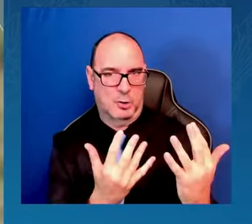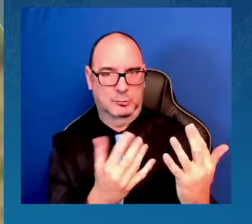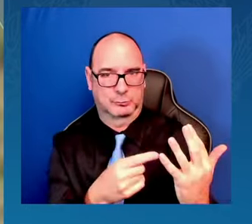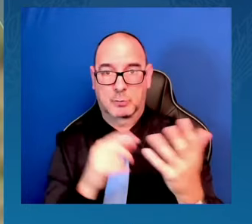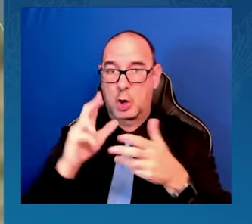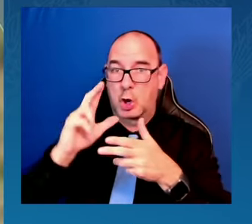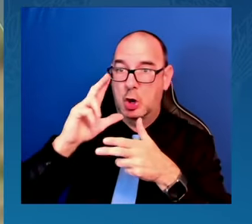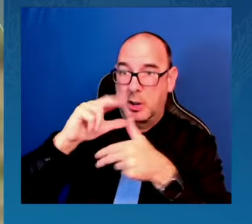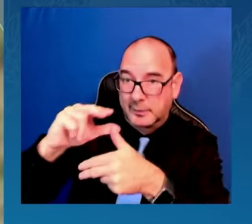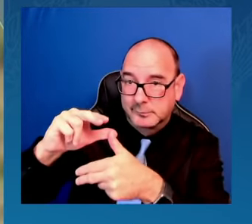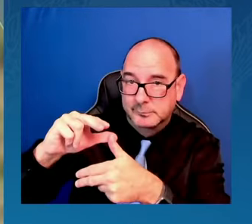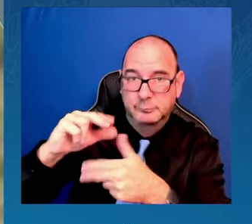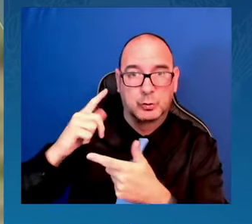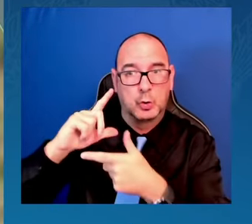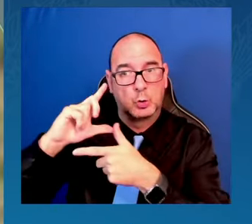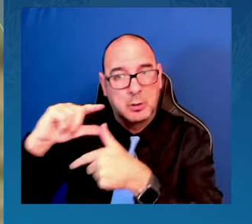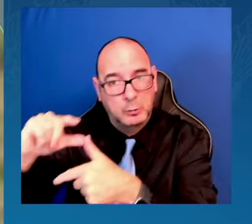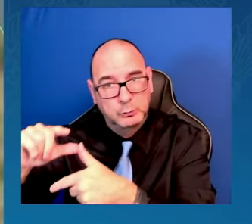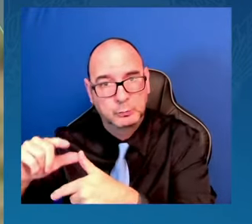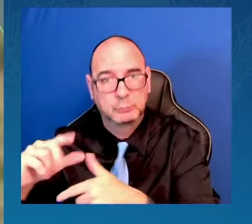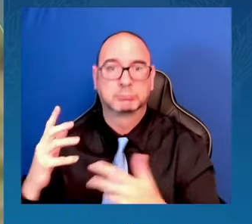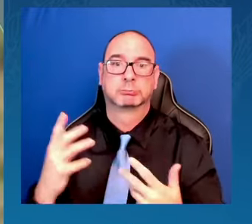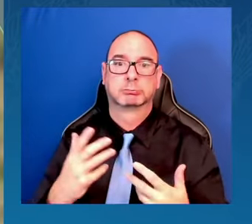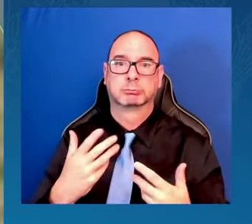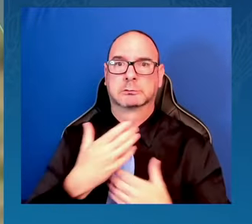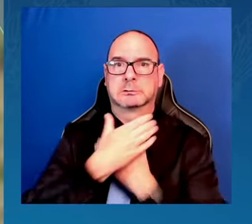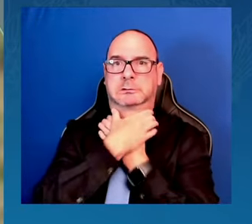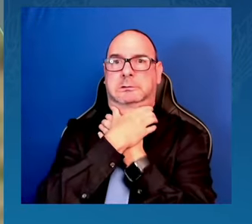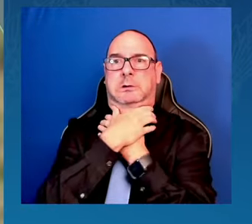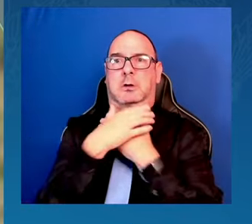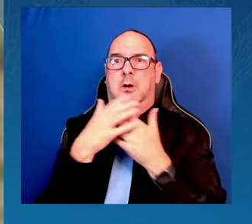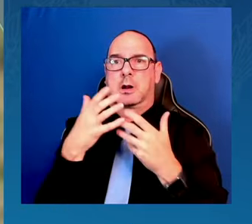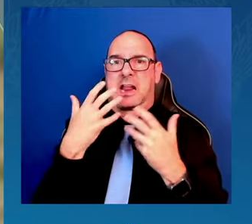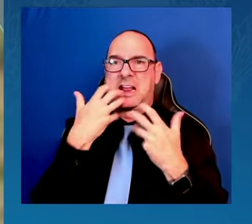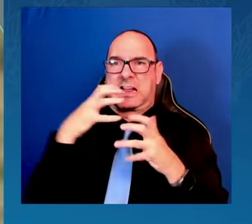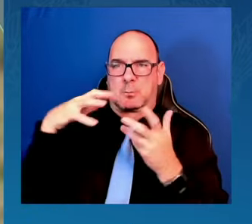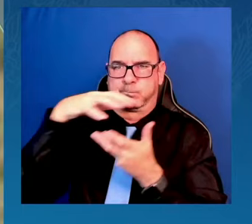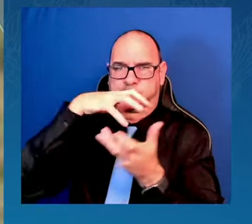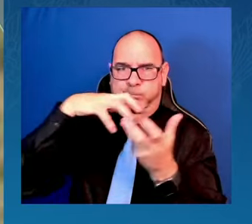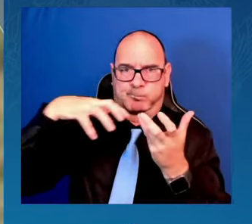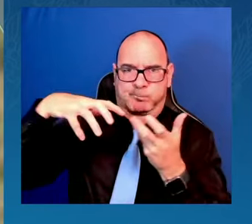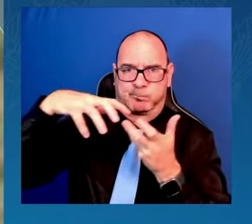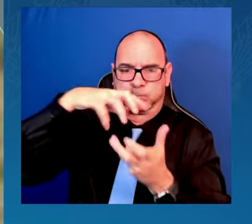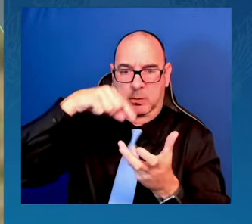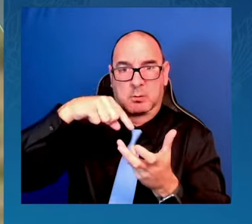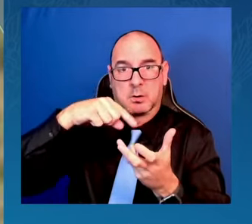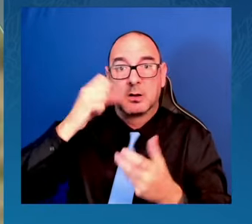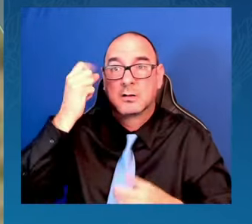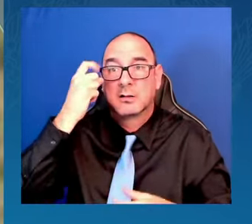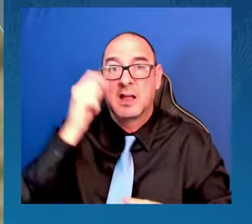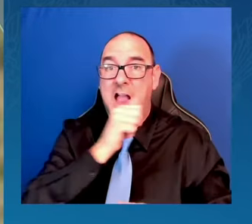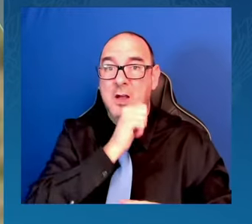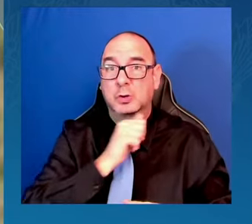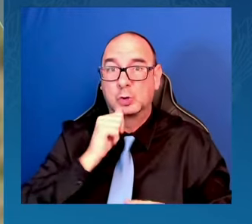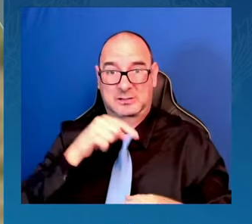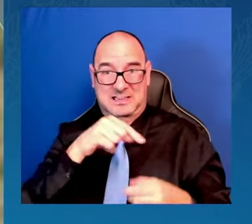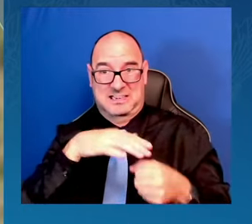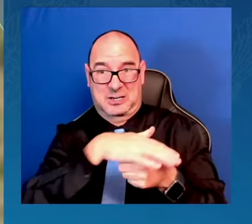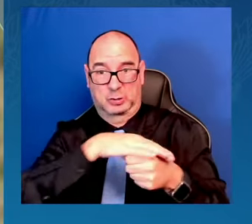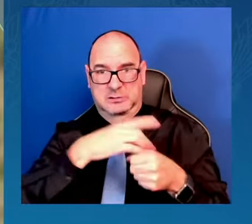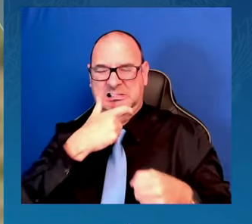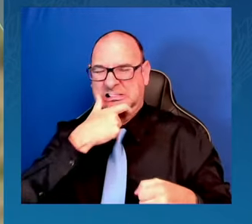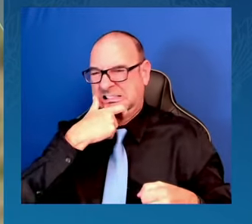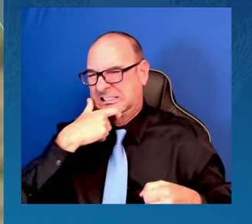choked by deadly heat. Here in Arizona, record-breaking droughts have made access to clean